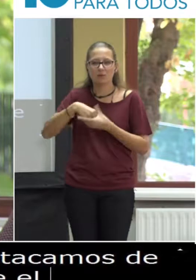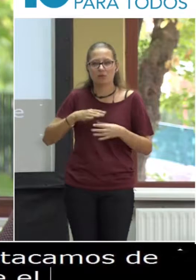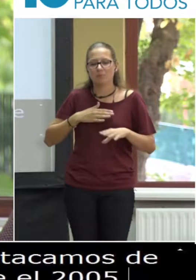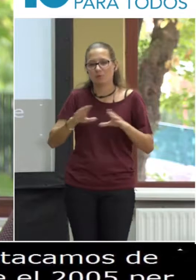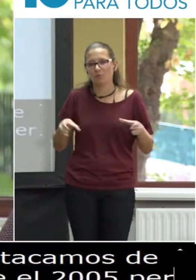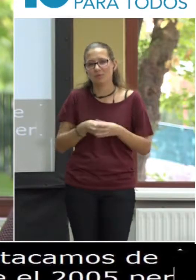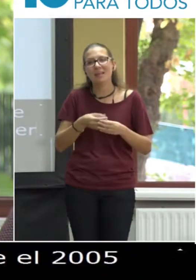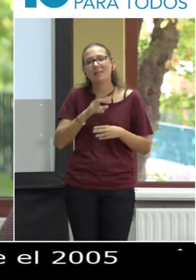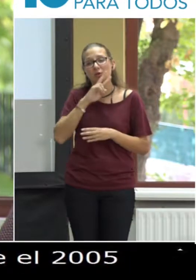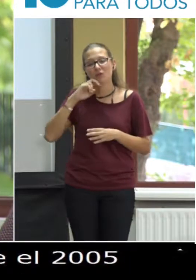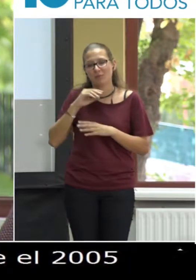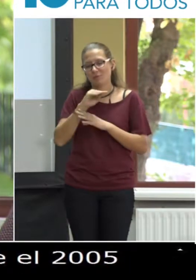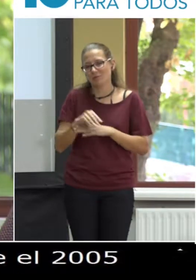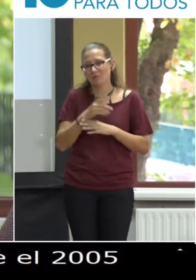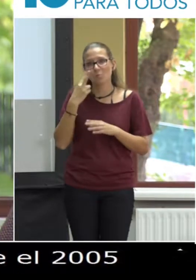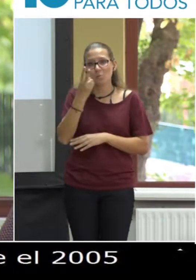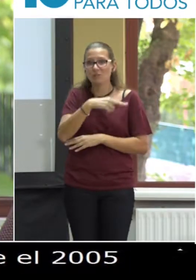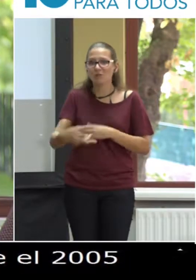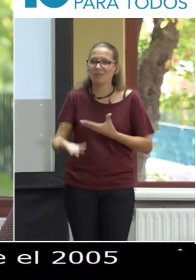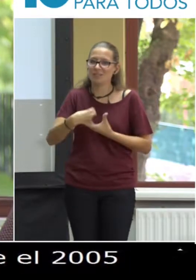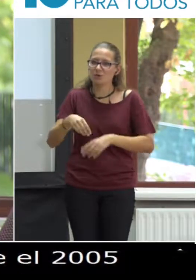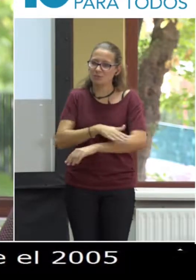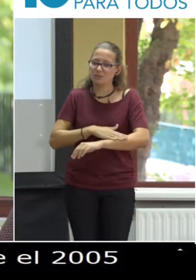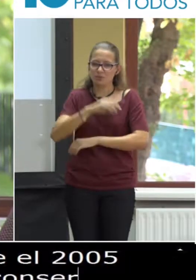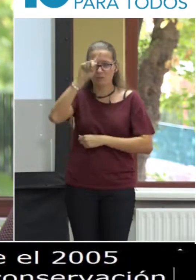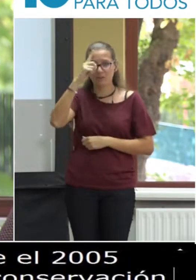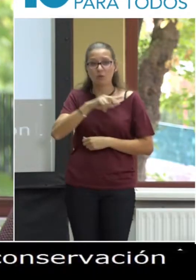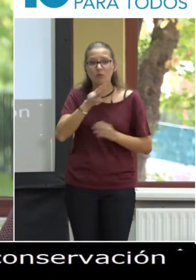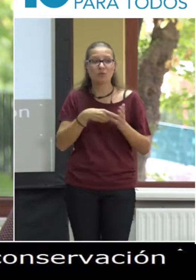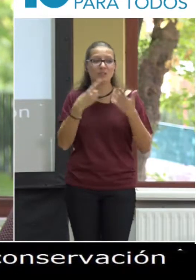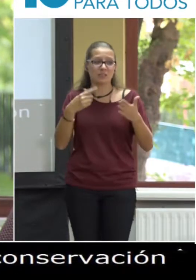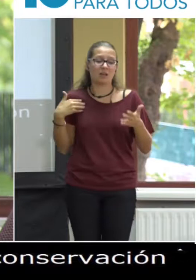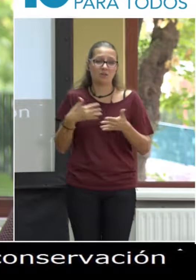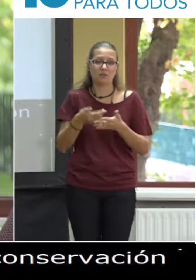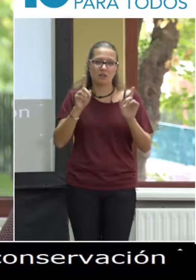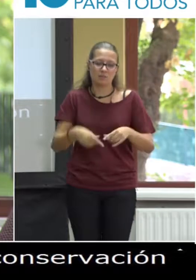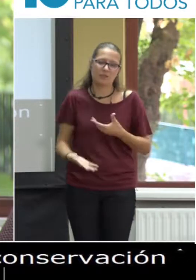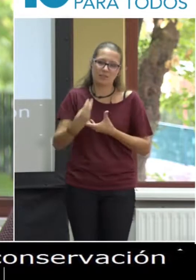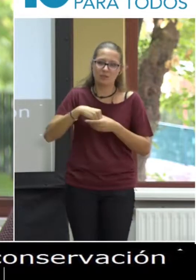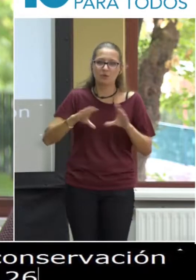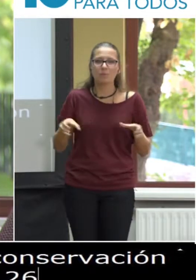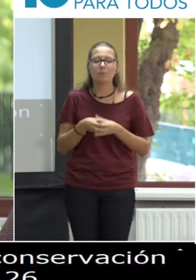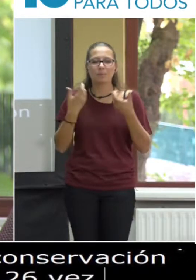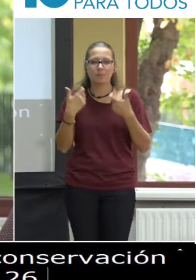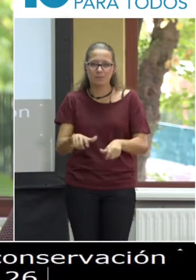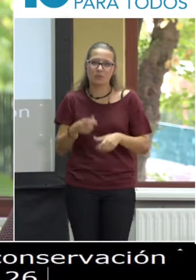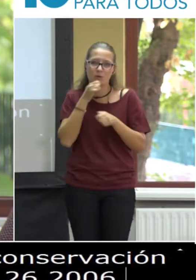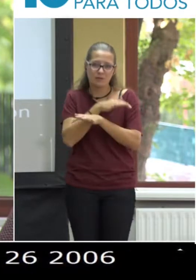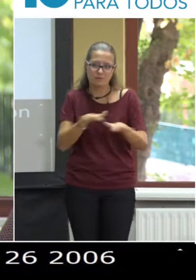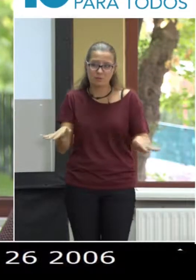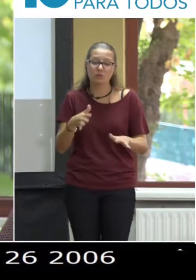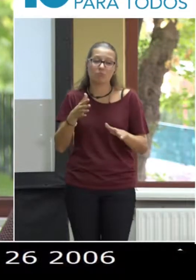of the curators of the Ministry of Culture. And since 2006, she's part of the Dissemination Department of